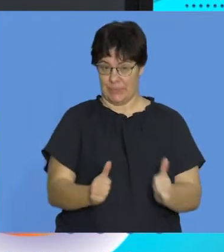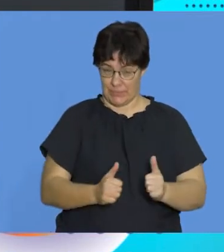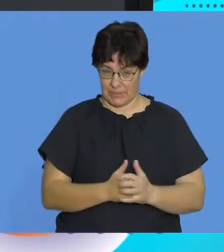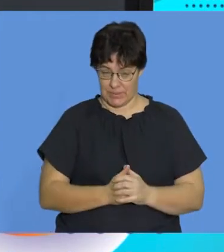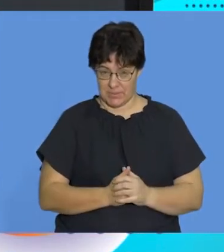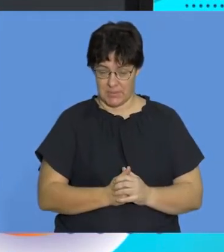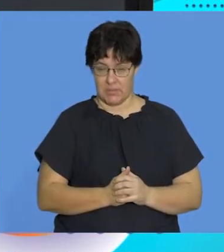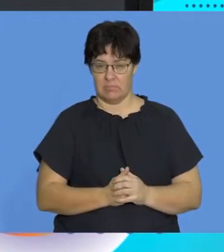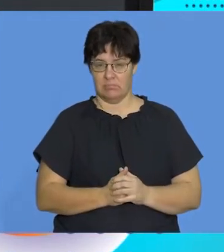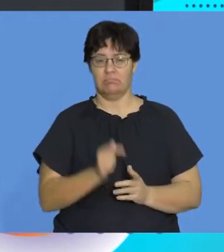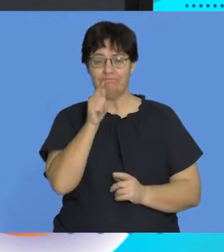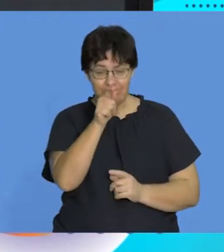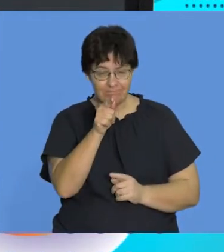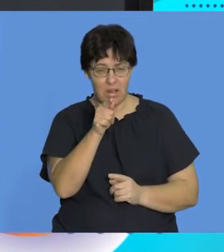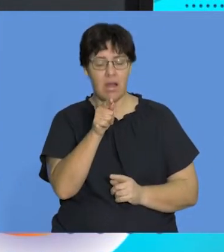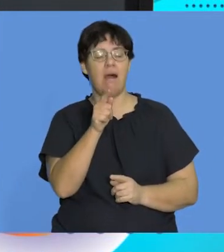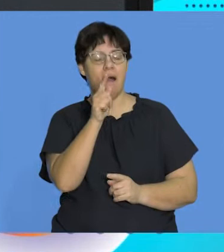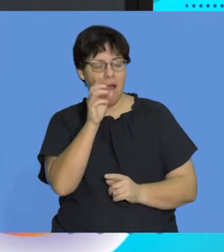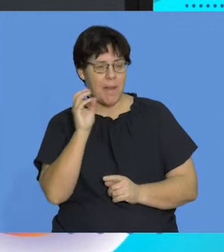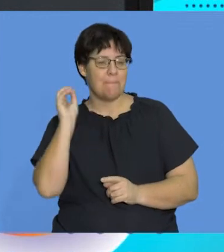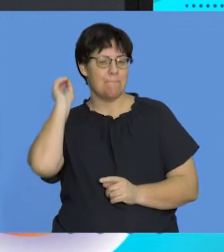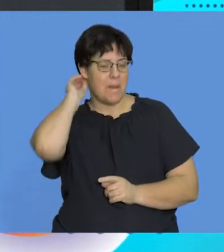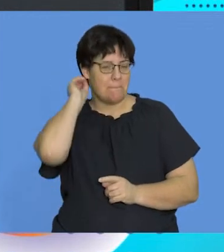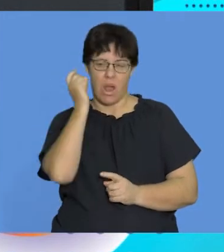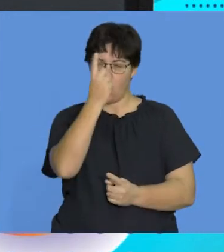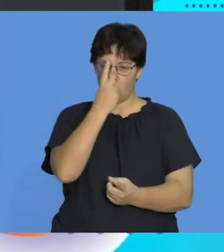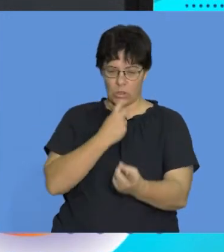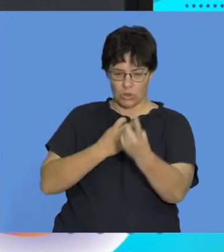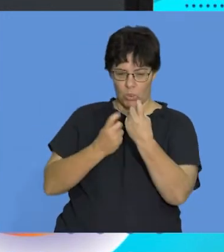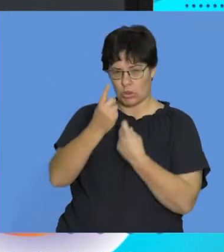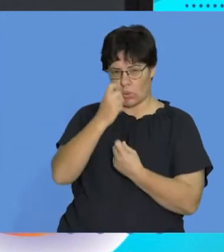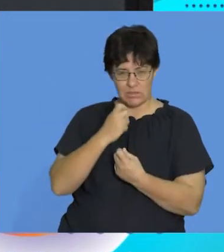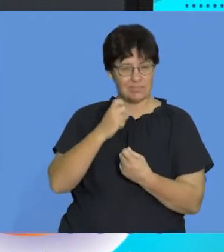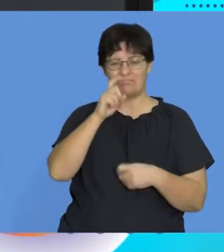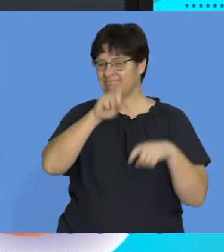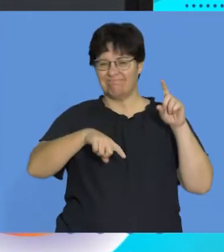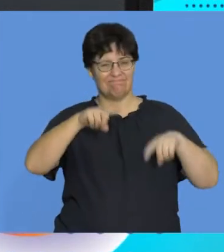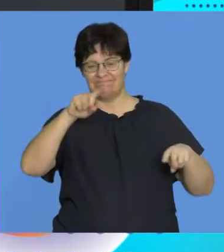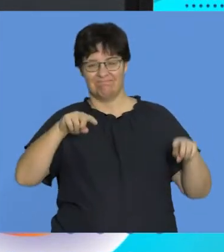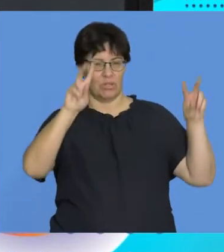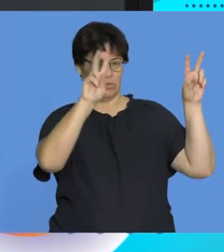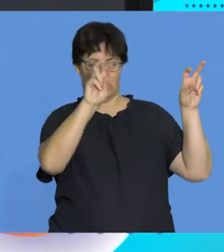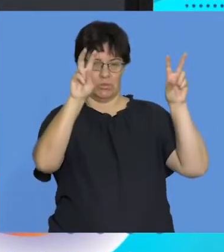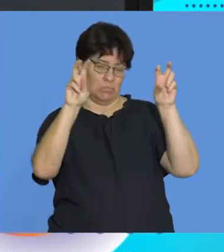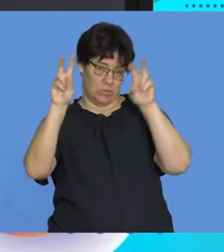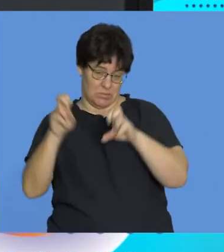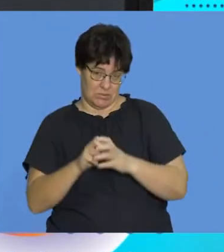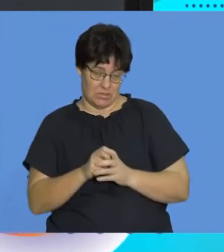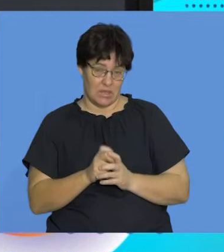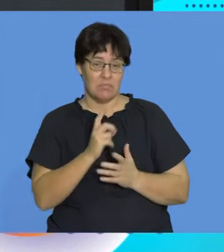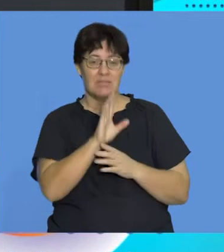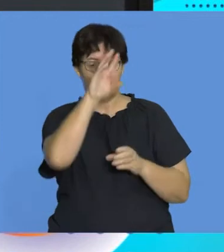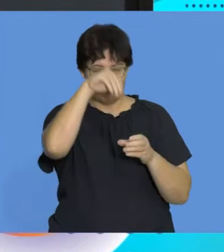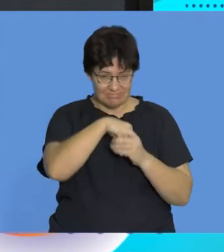very important to note that the questions on stoichiometry can be asked on any topic as long as it involves